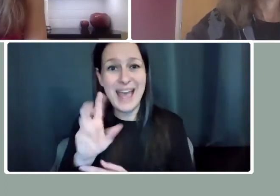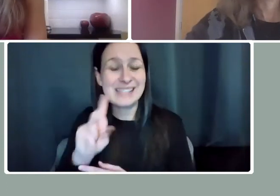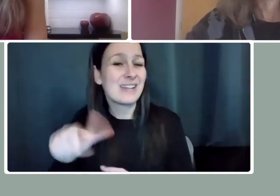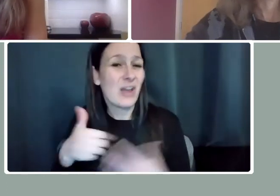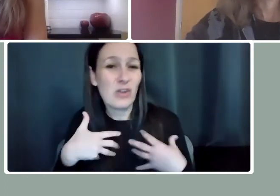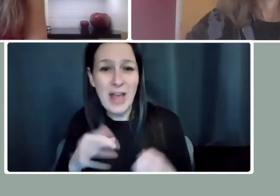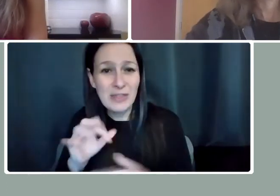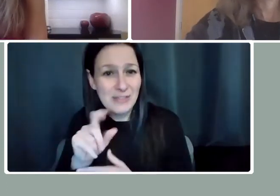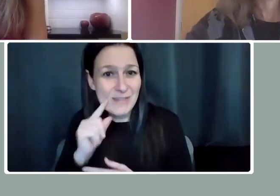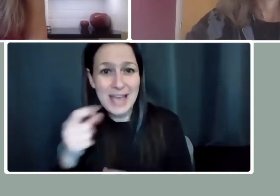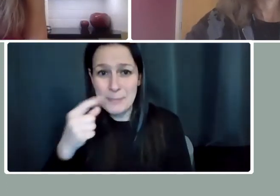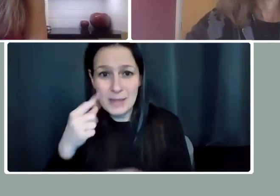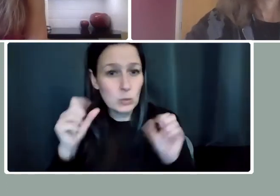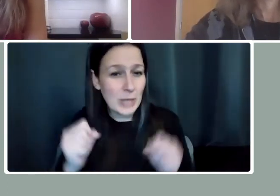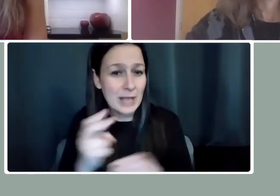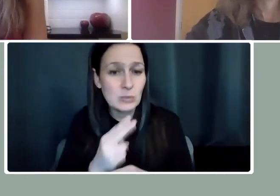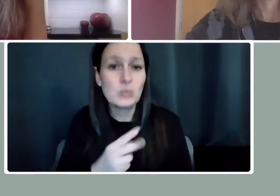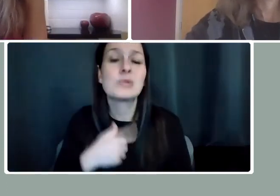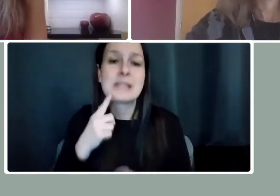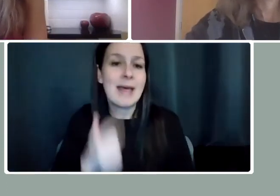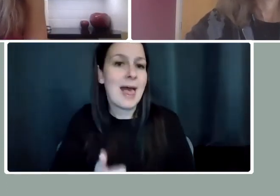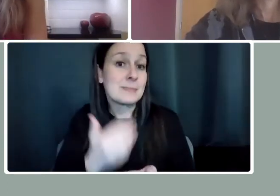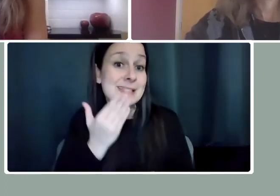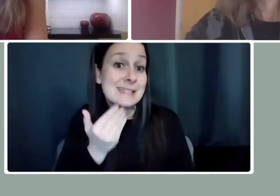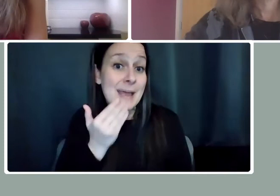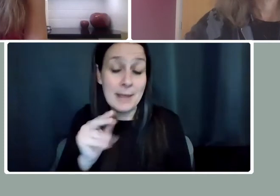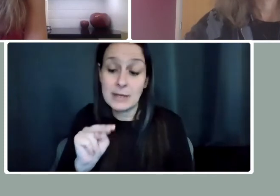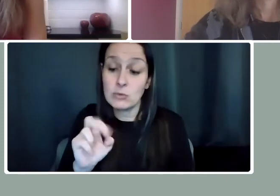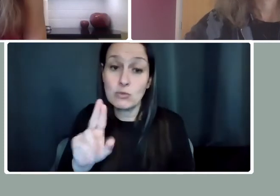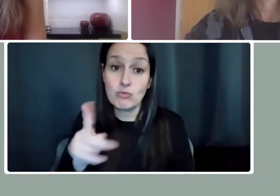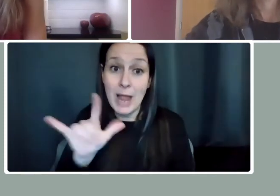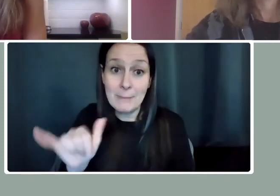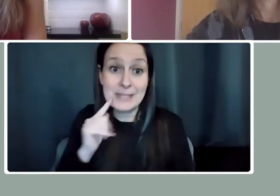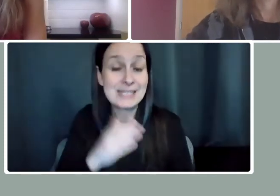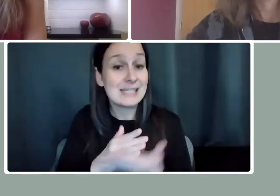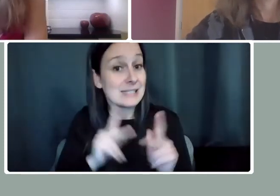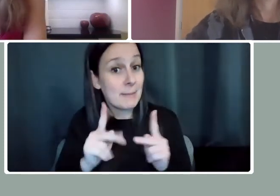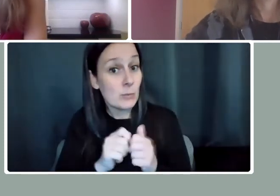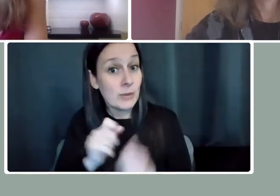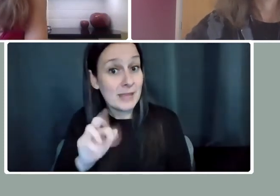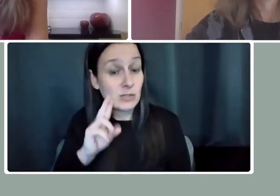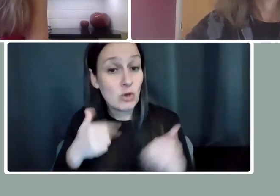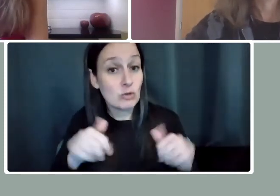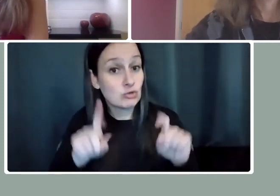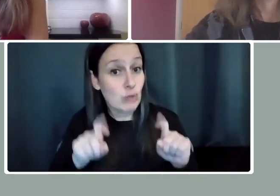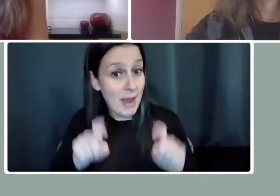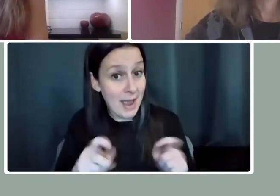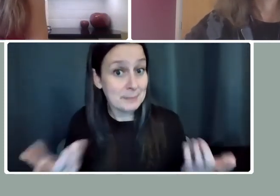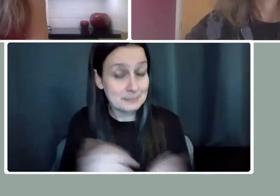as a supplement that's been shown to help diabetic neuropathy that some people with cancer are able to